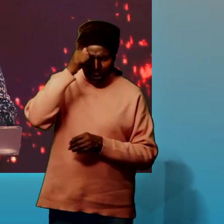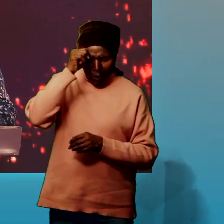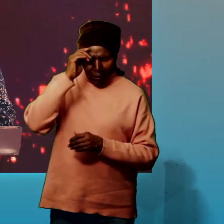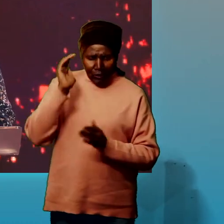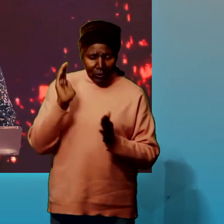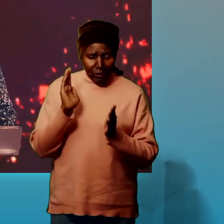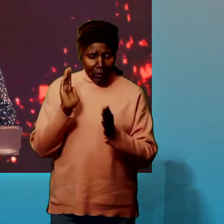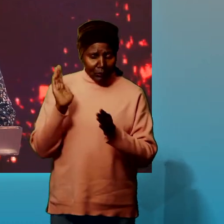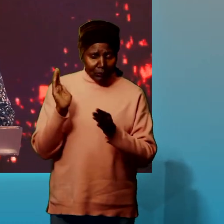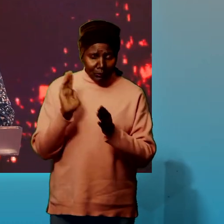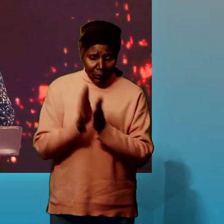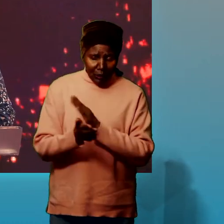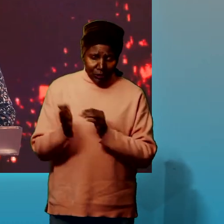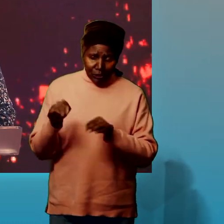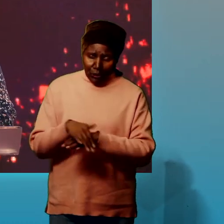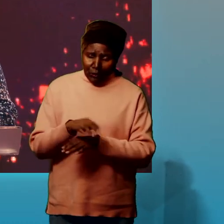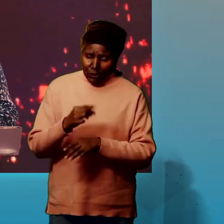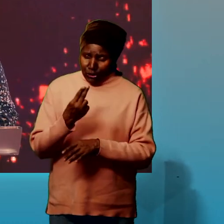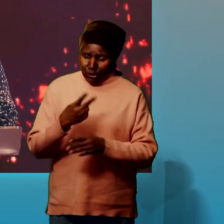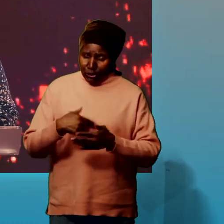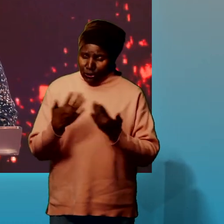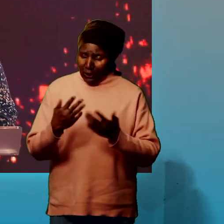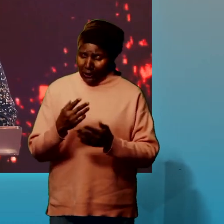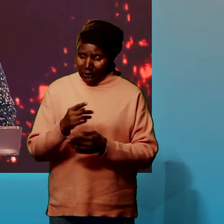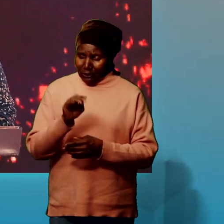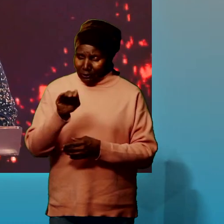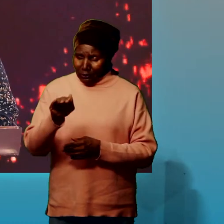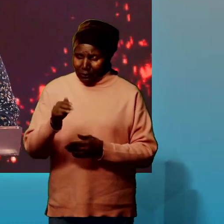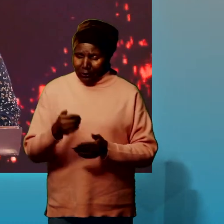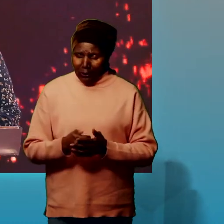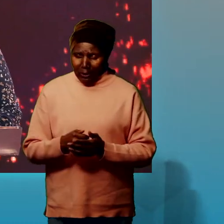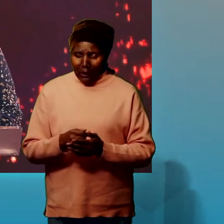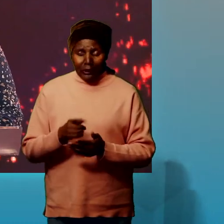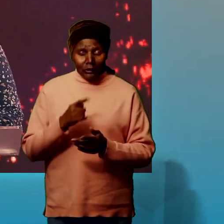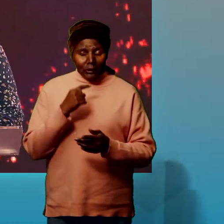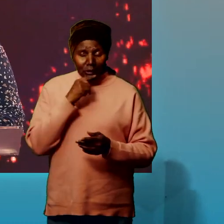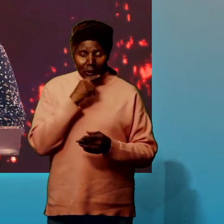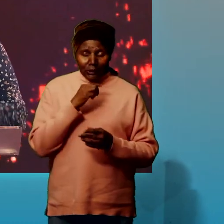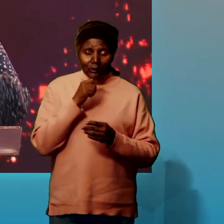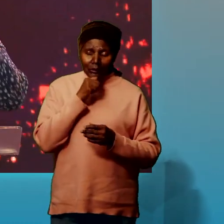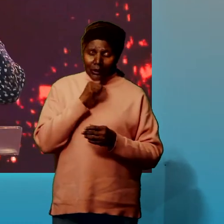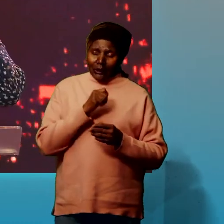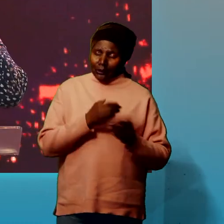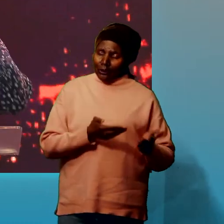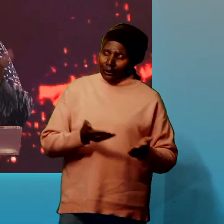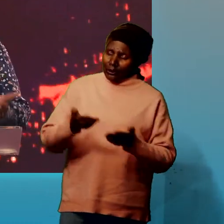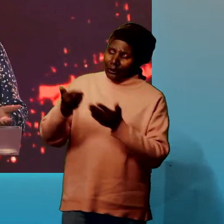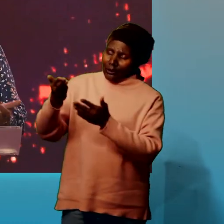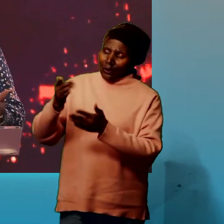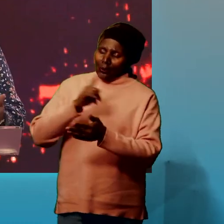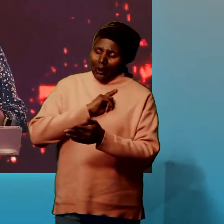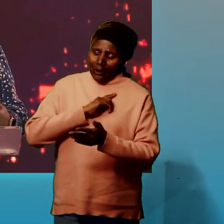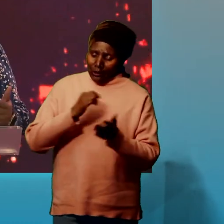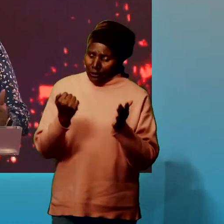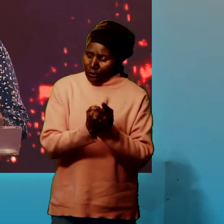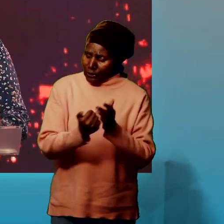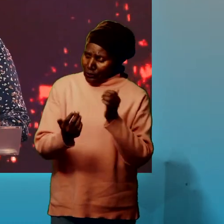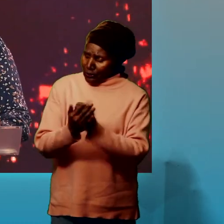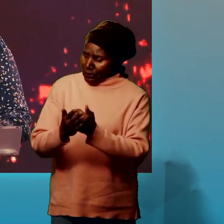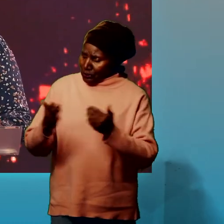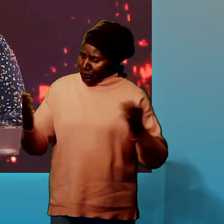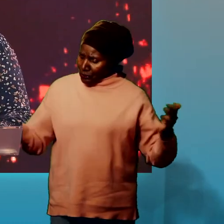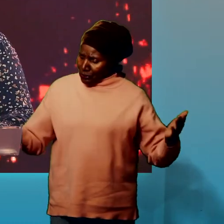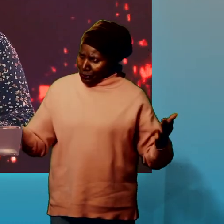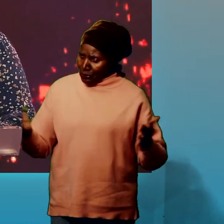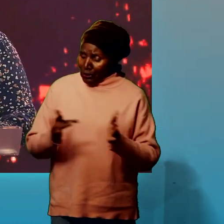is 2 days away, and the Son of Man will be handed over to be crucified." So Jesus was aware of what